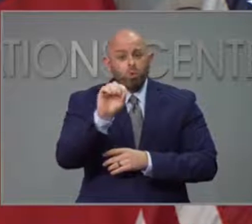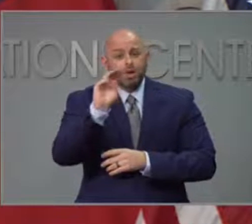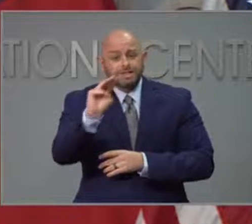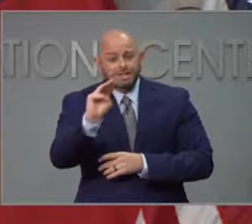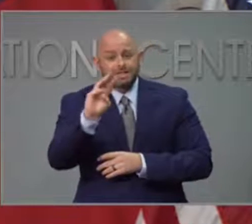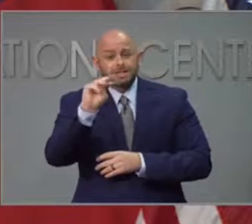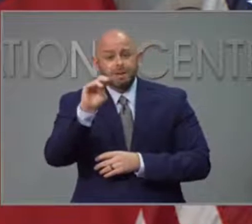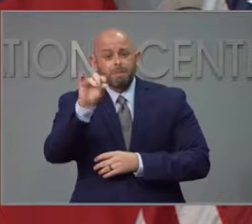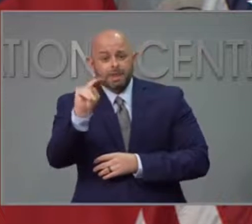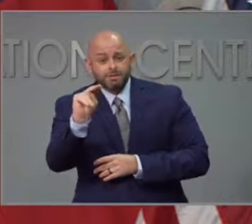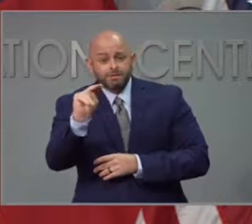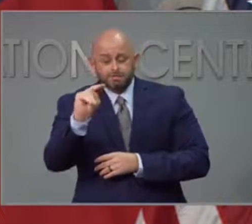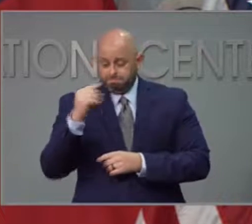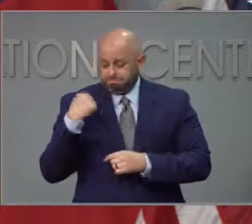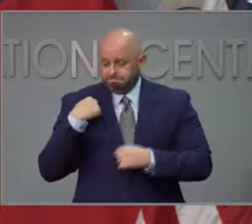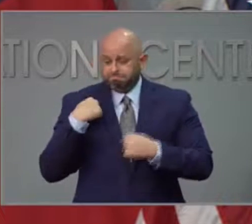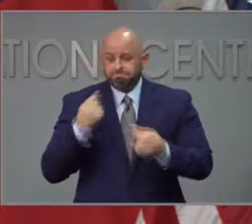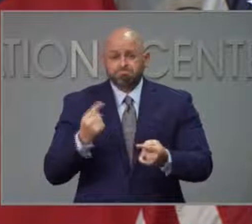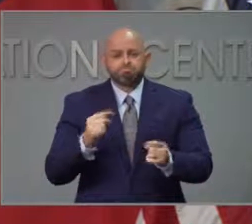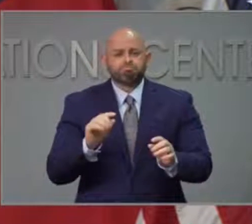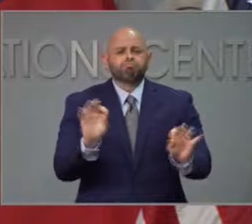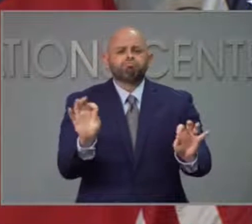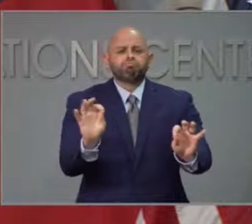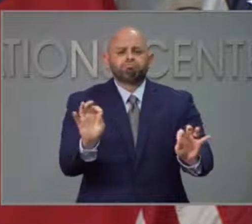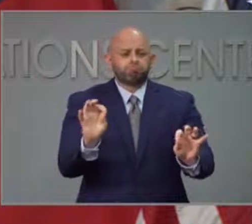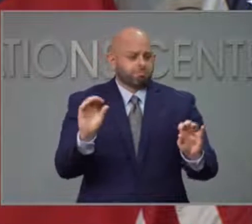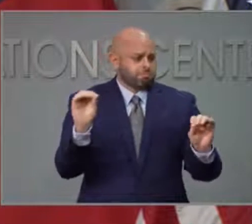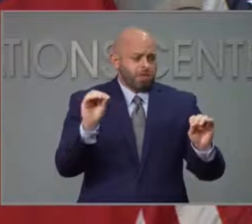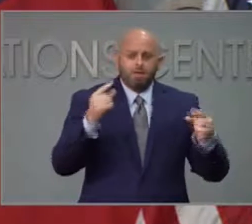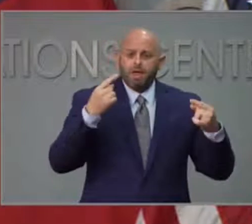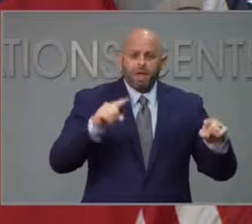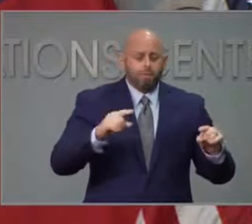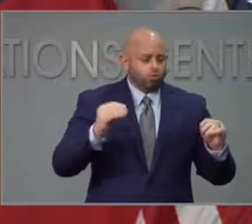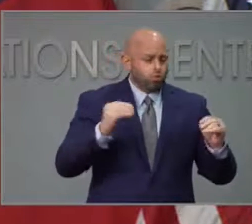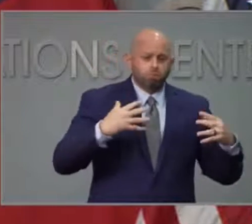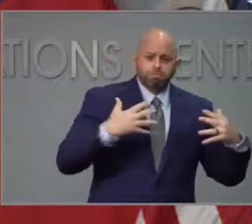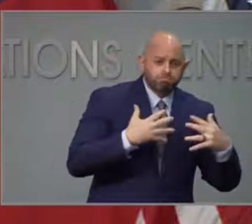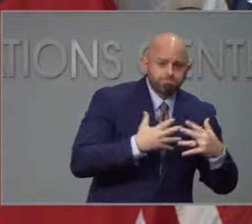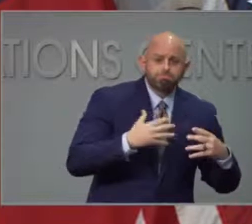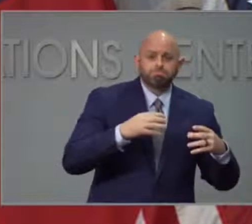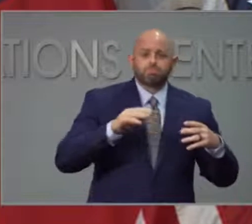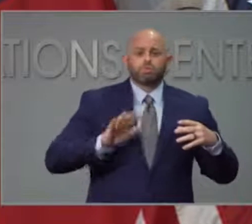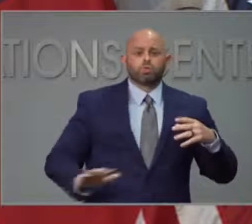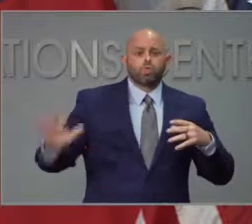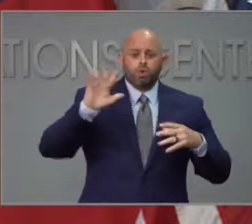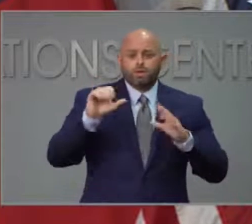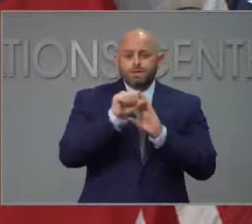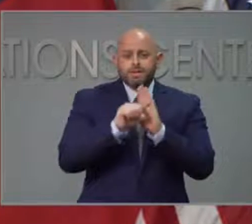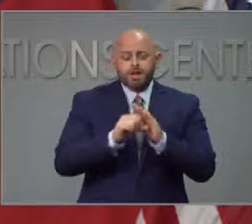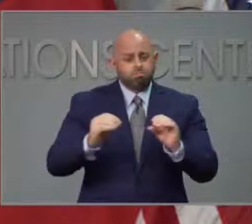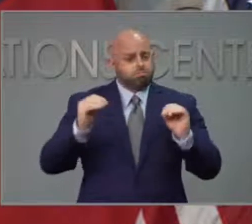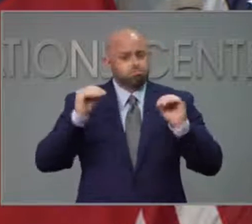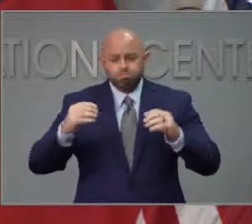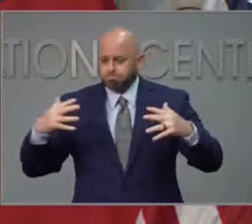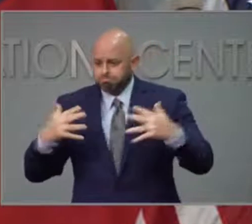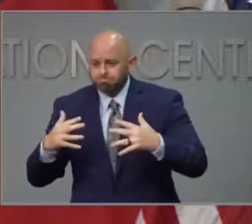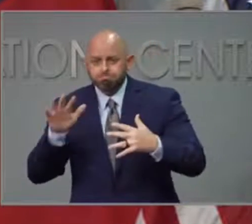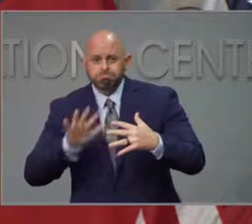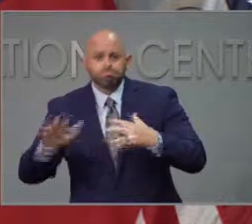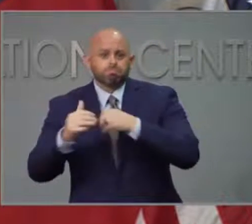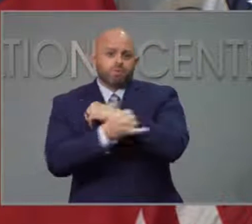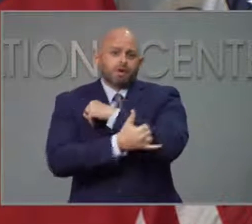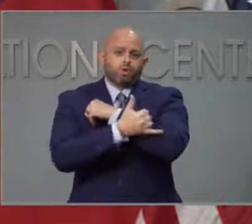with very little to no incidents for most of the counties throughout the state. And it's been a smooth process. We